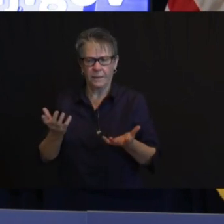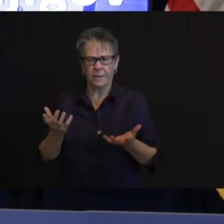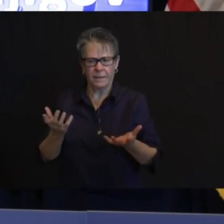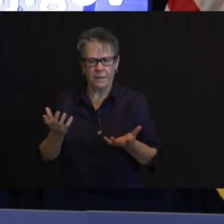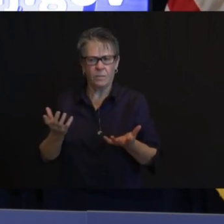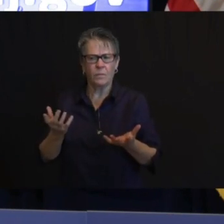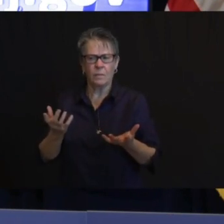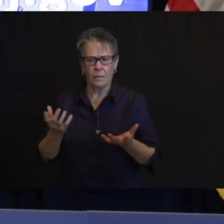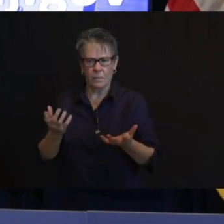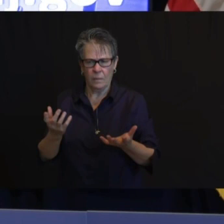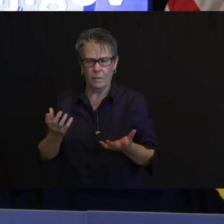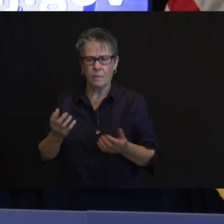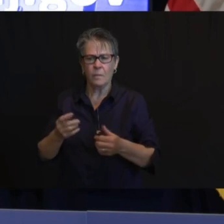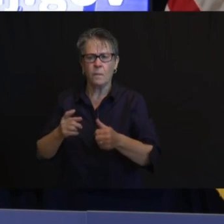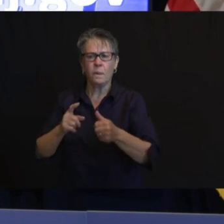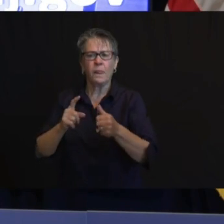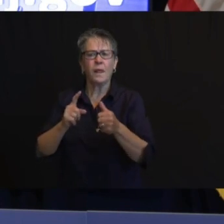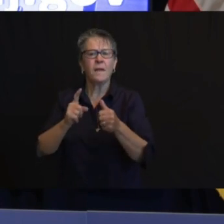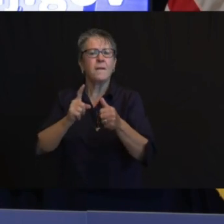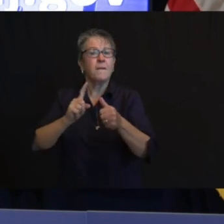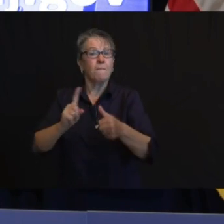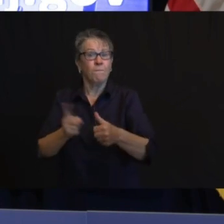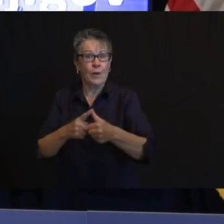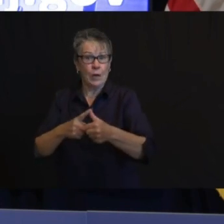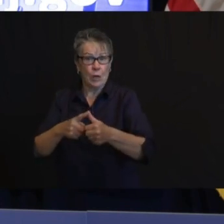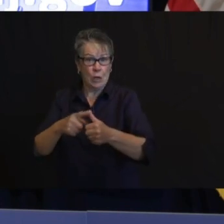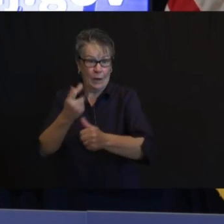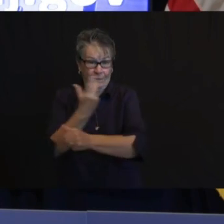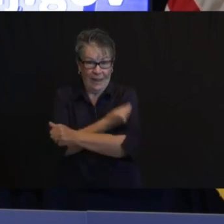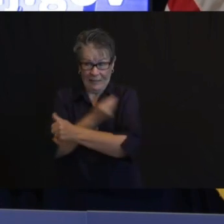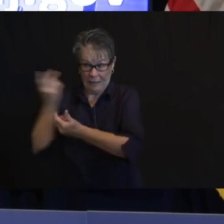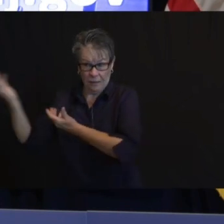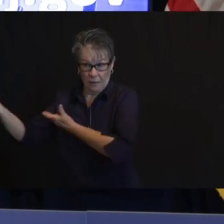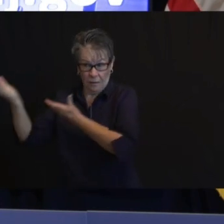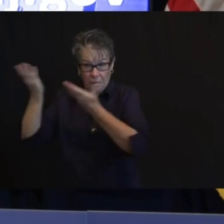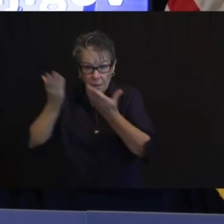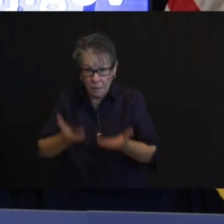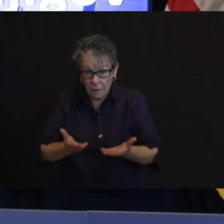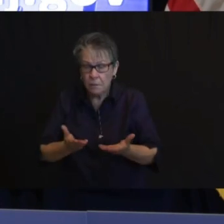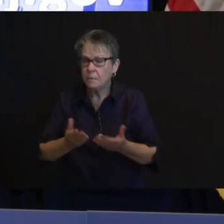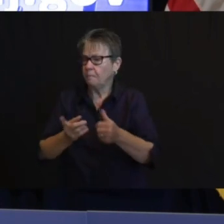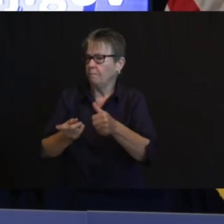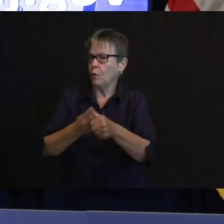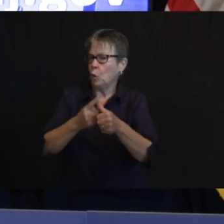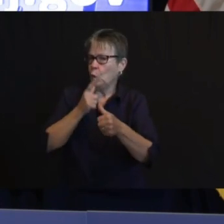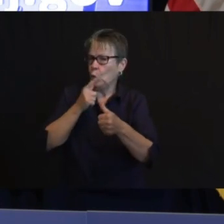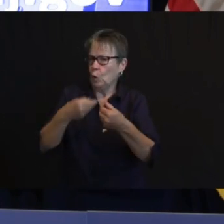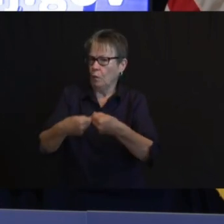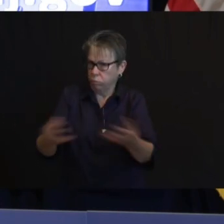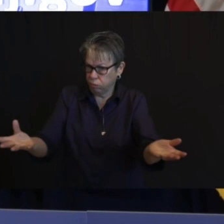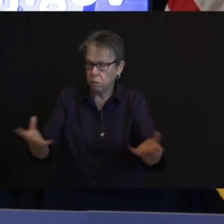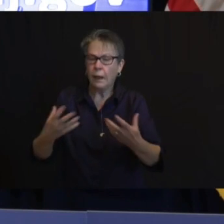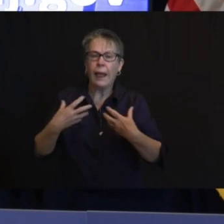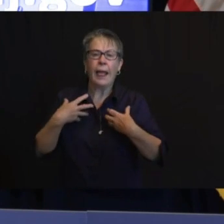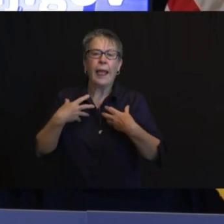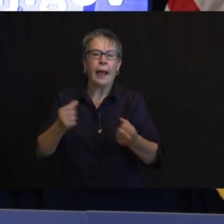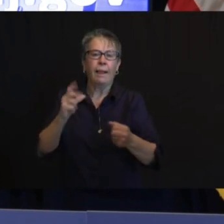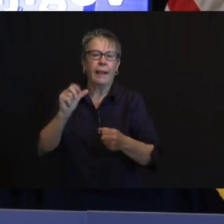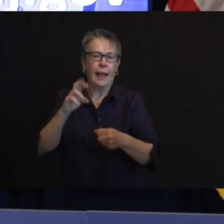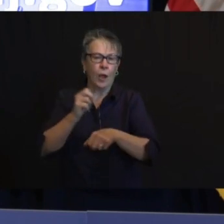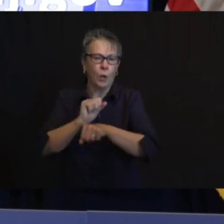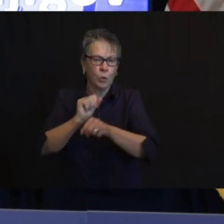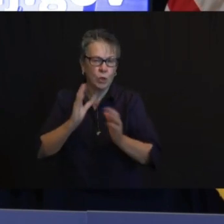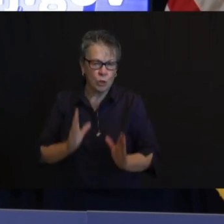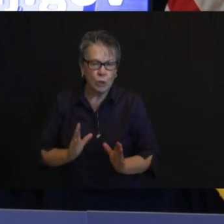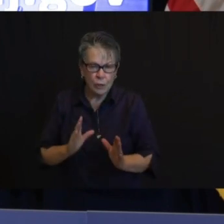have the potential for direct and indirect exposure to patients or infected materials. It is vital that